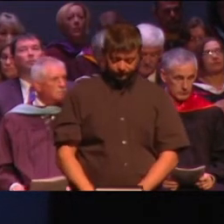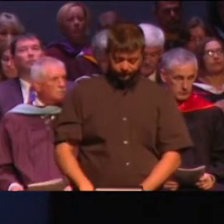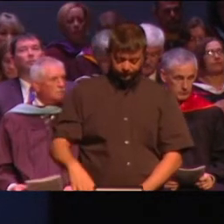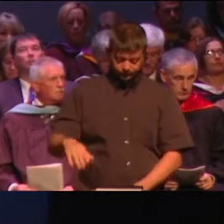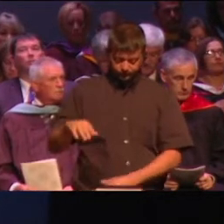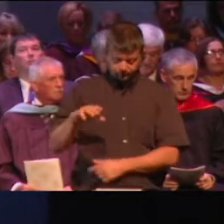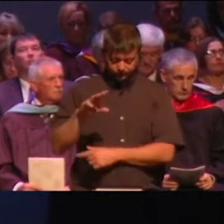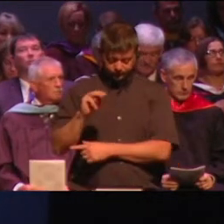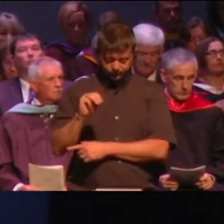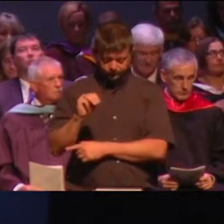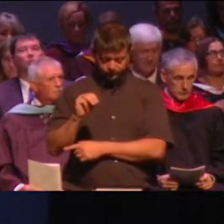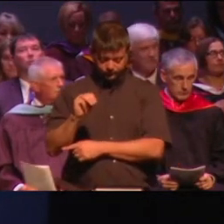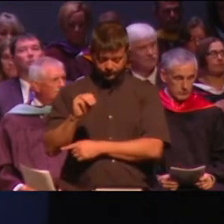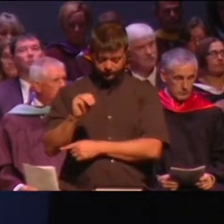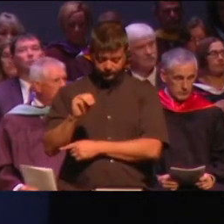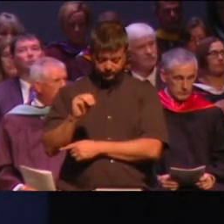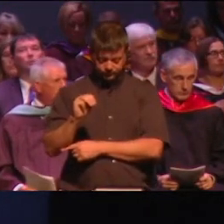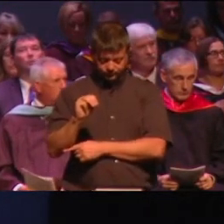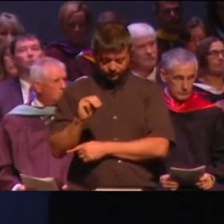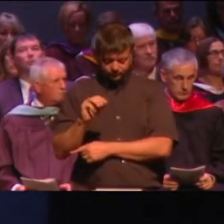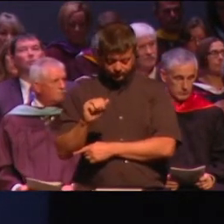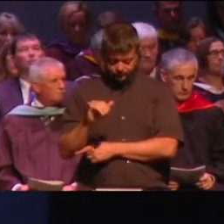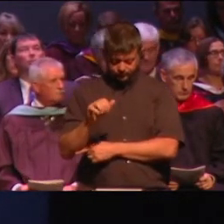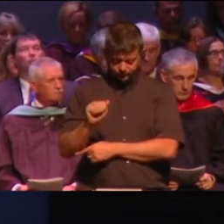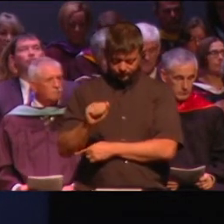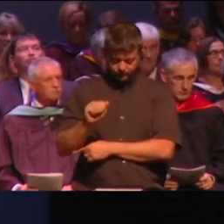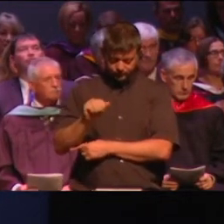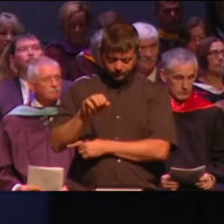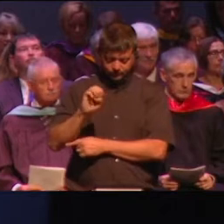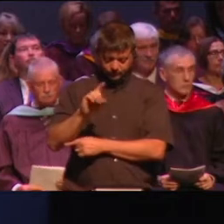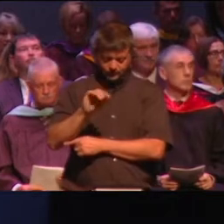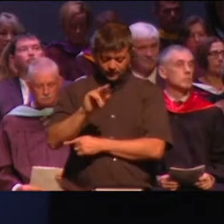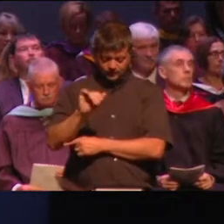Michaela Elizabeth Jenkins.